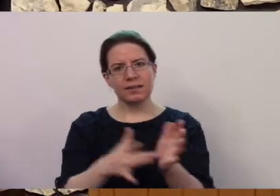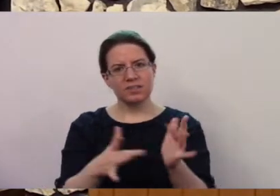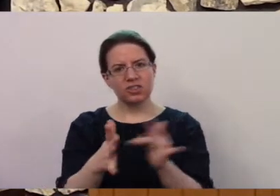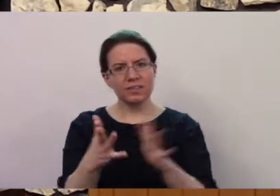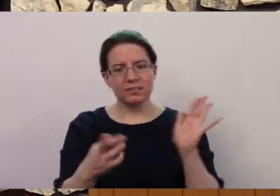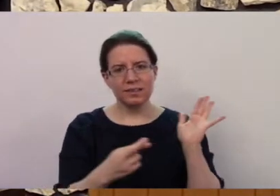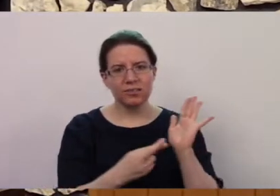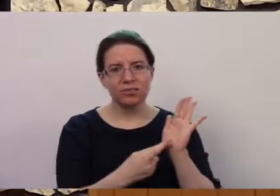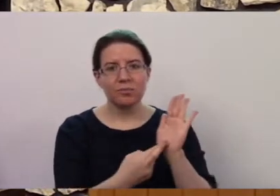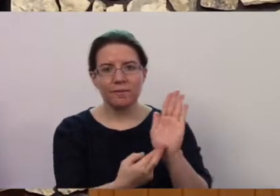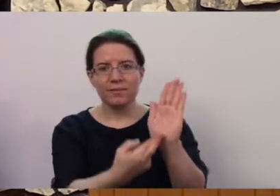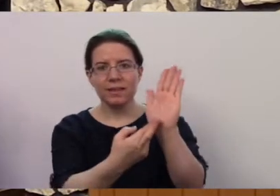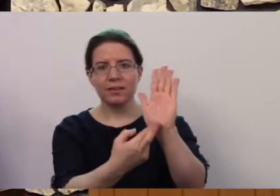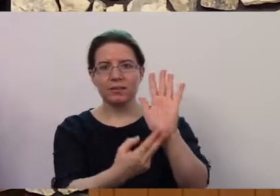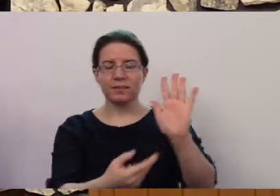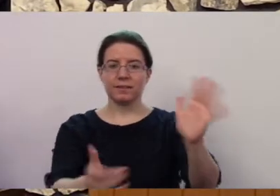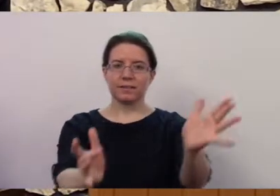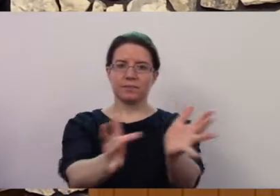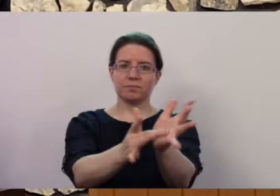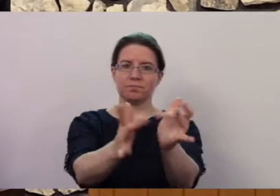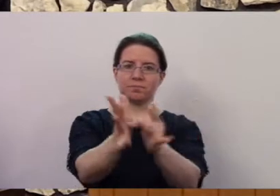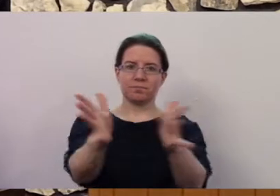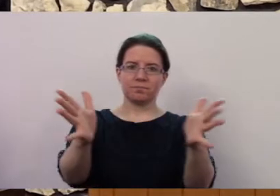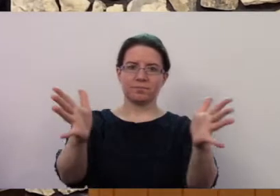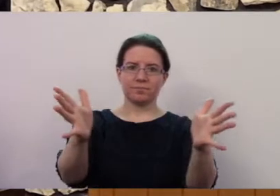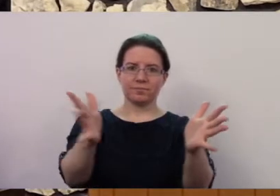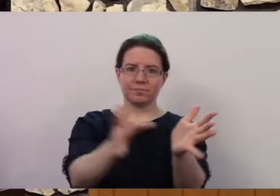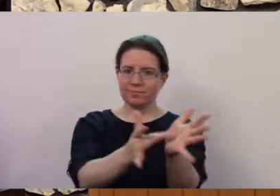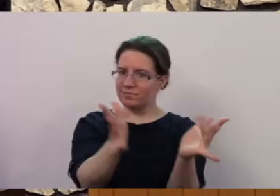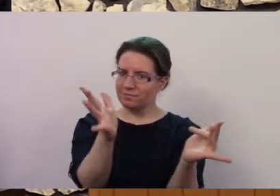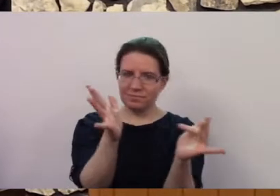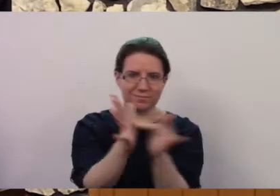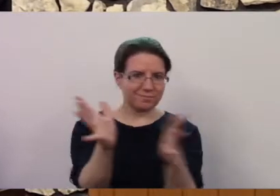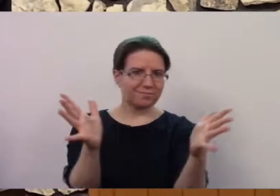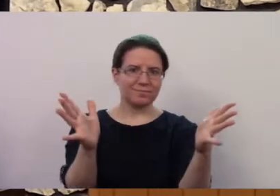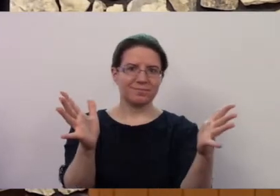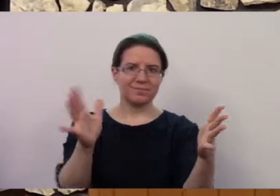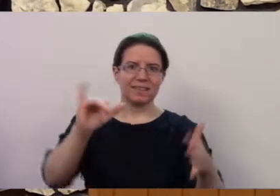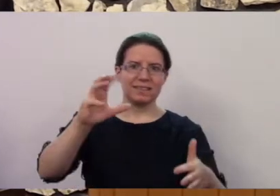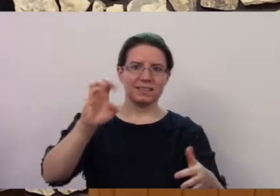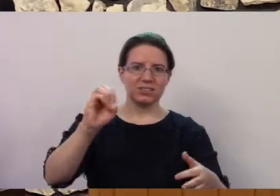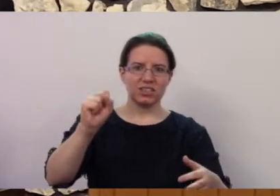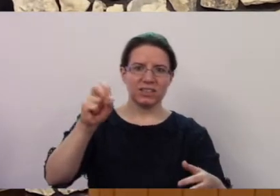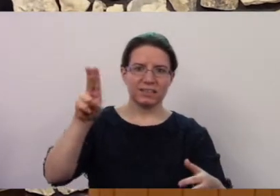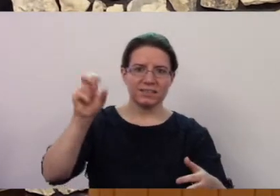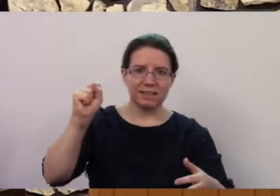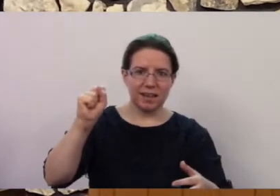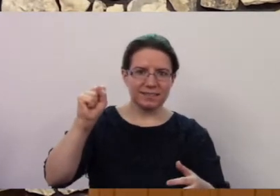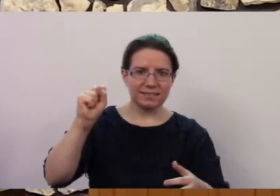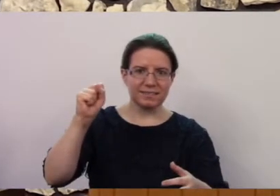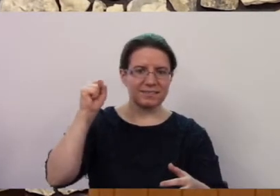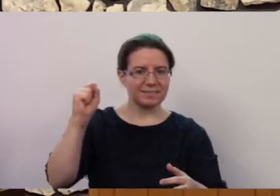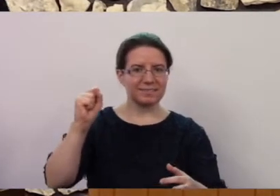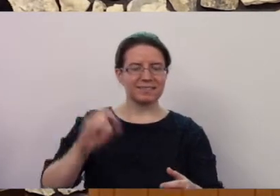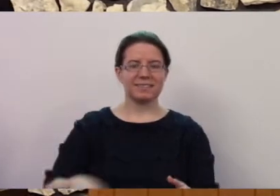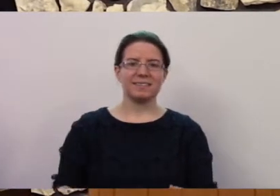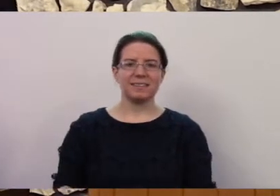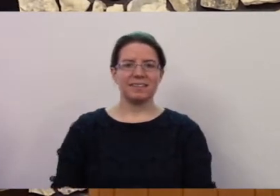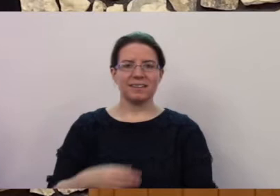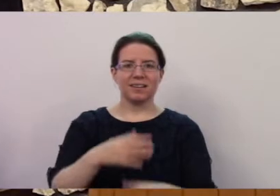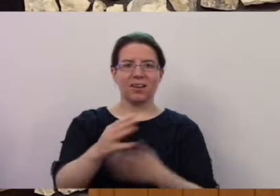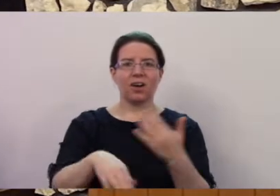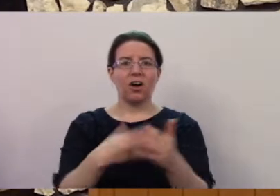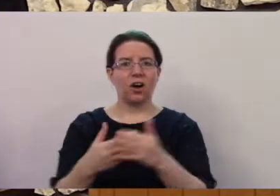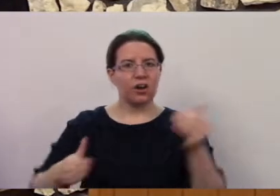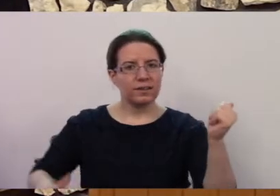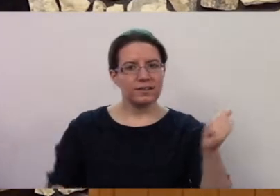he revealed to us? The name of Jesus. Yes. All of his disciples, all of those apostles whom